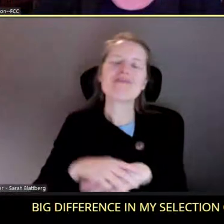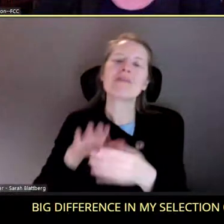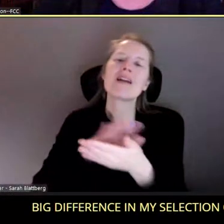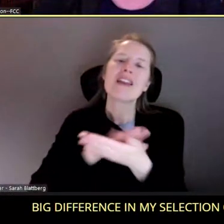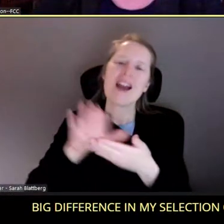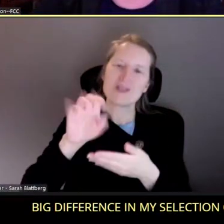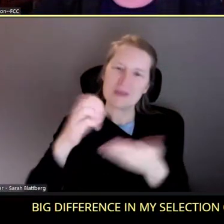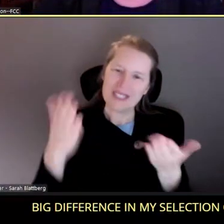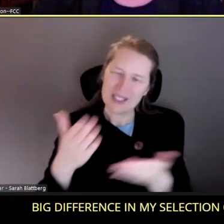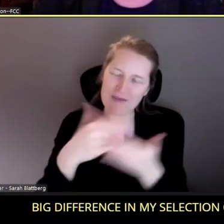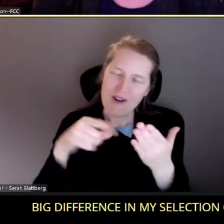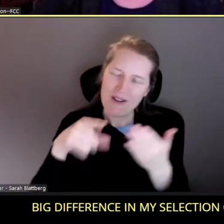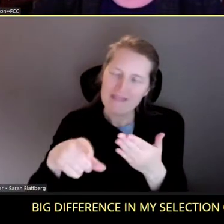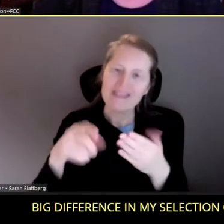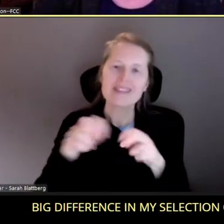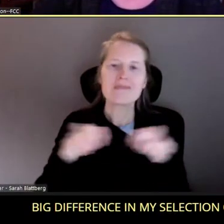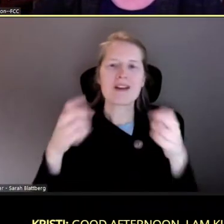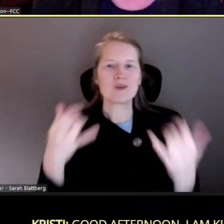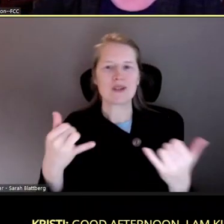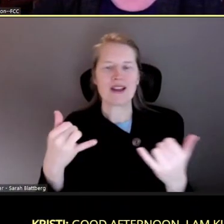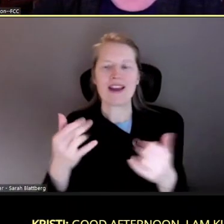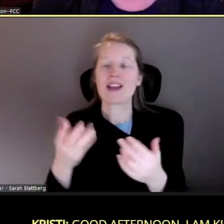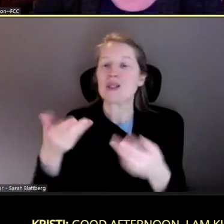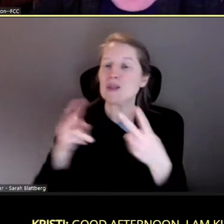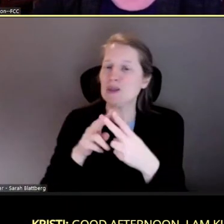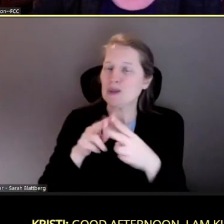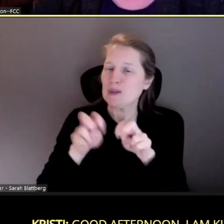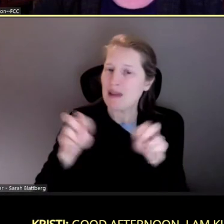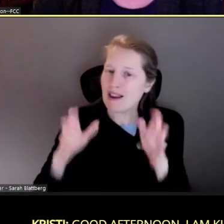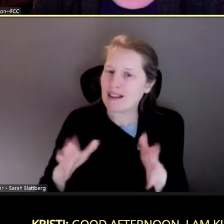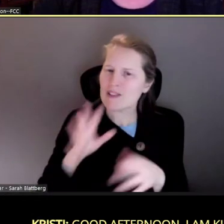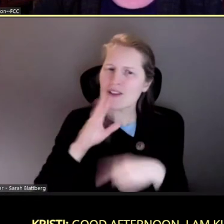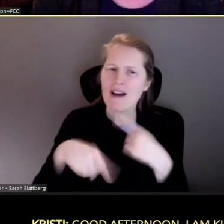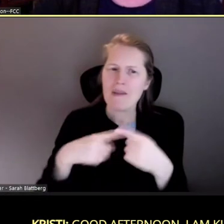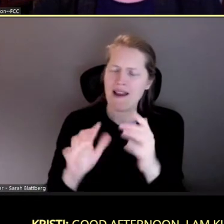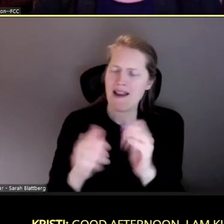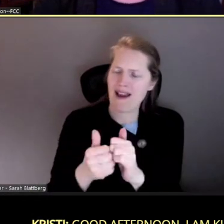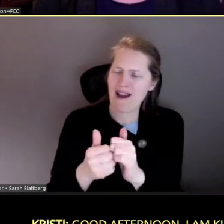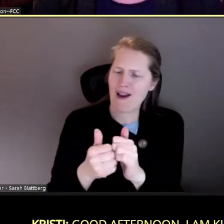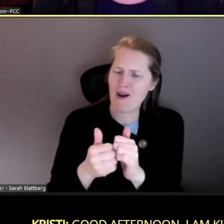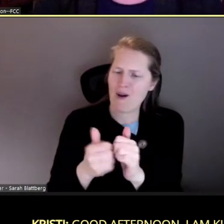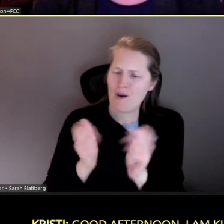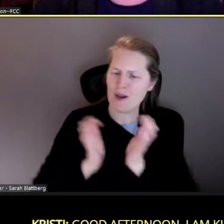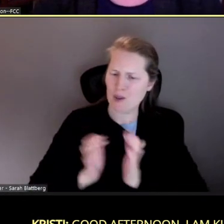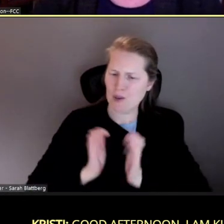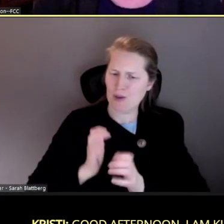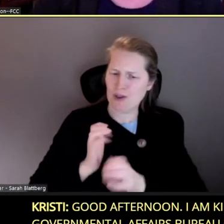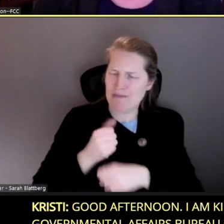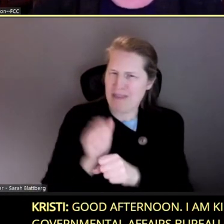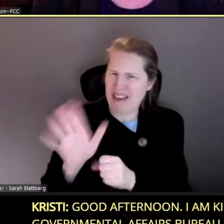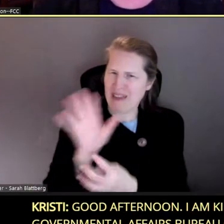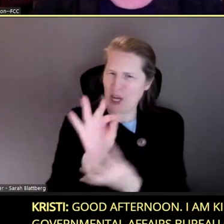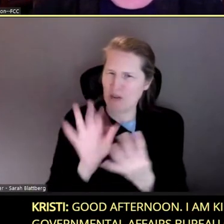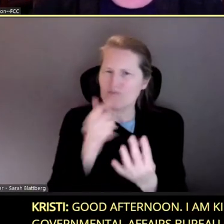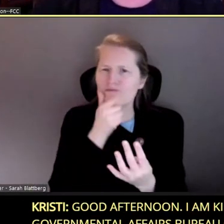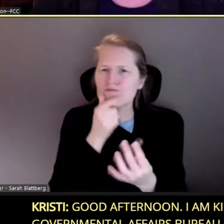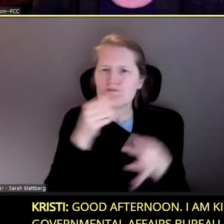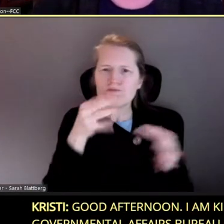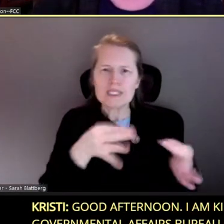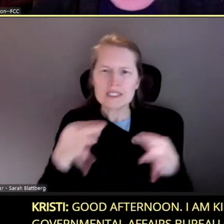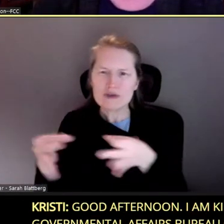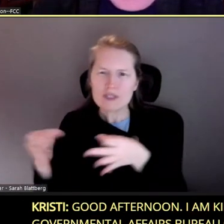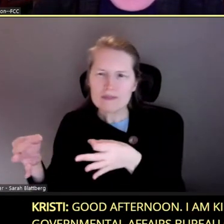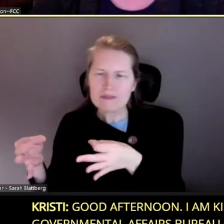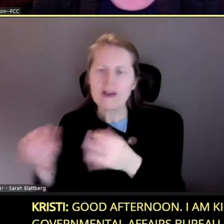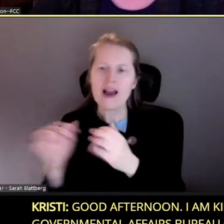two panelists joining me to discuss how consumers make choices and how the way we make choices can and should